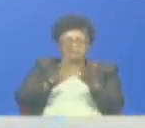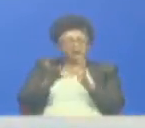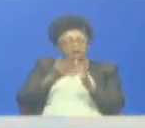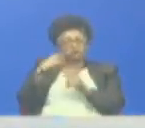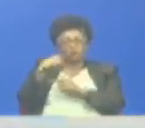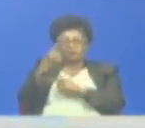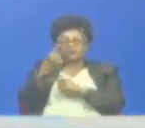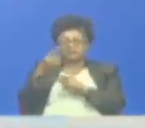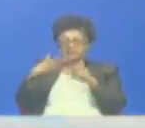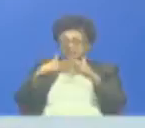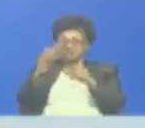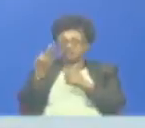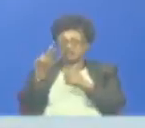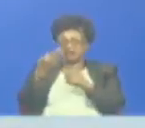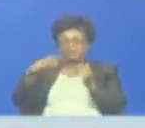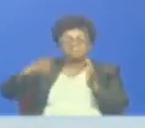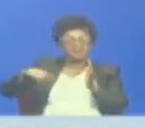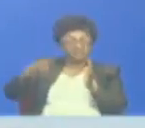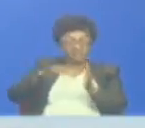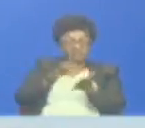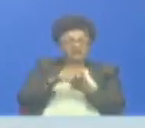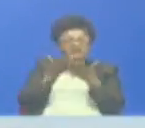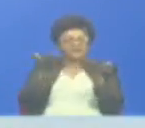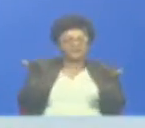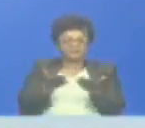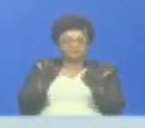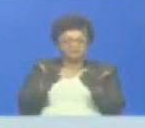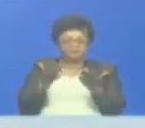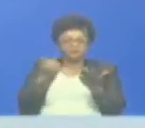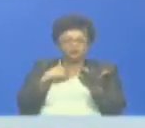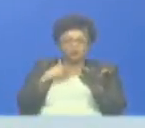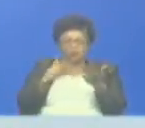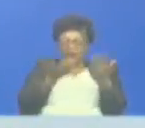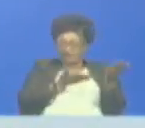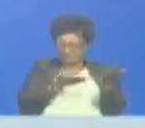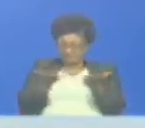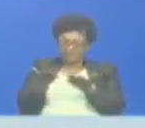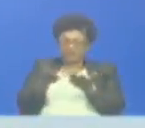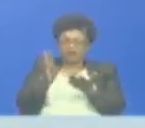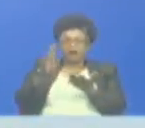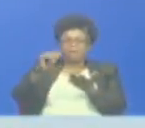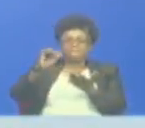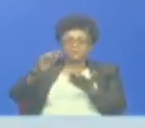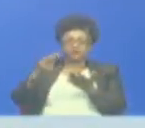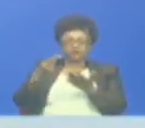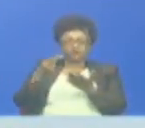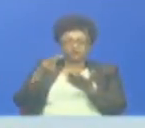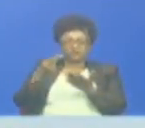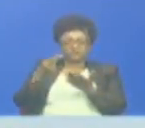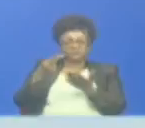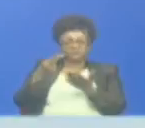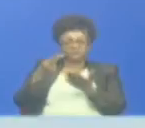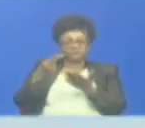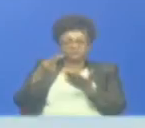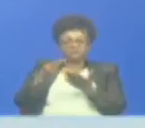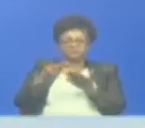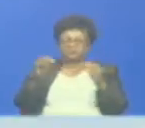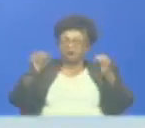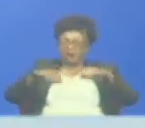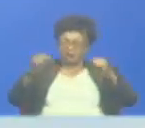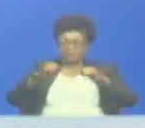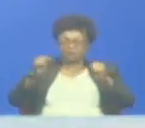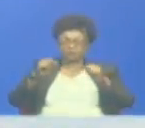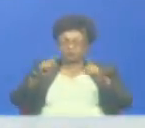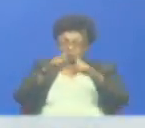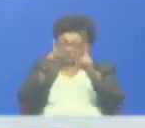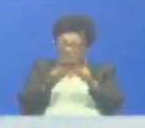193 machines that are available. We have received kits from Roche Diagnostics, enough to be able to test 7,000